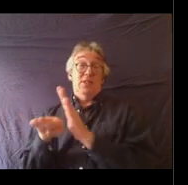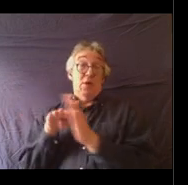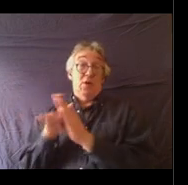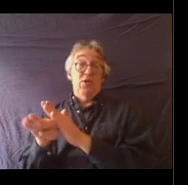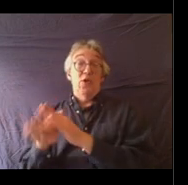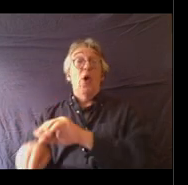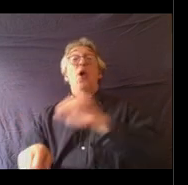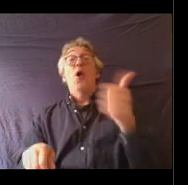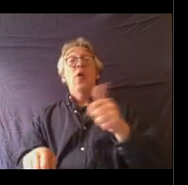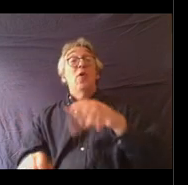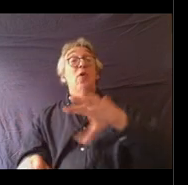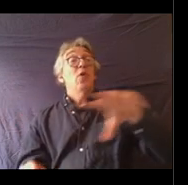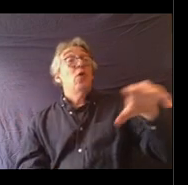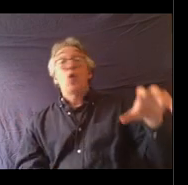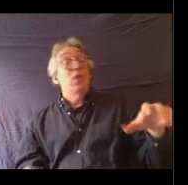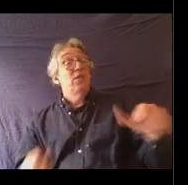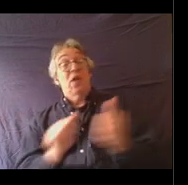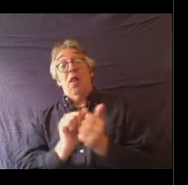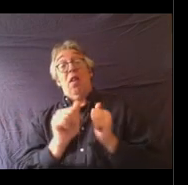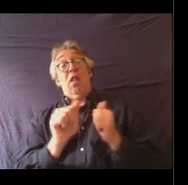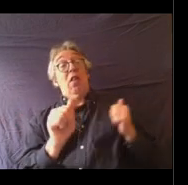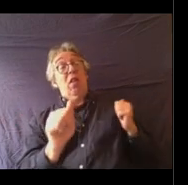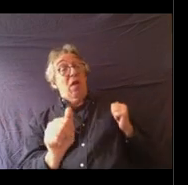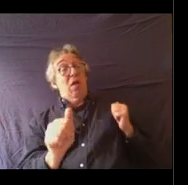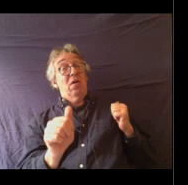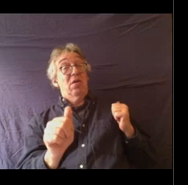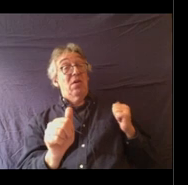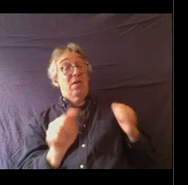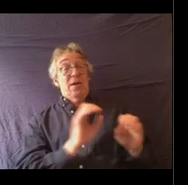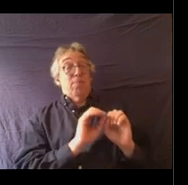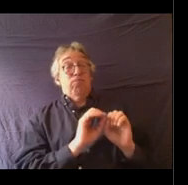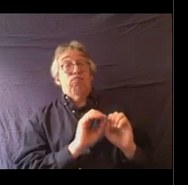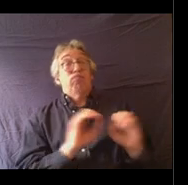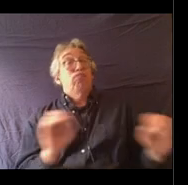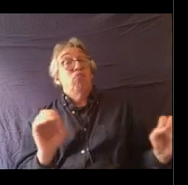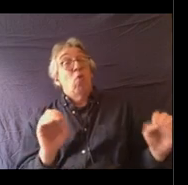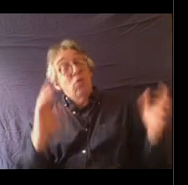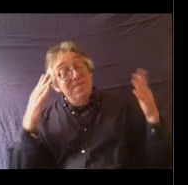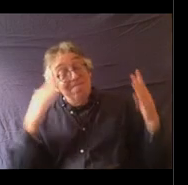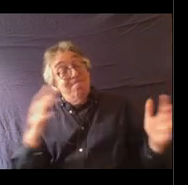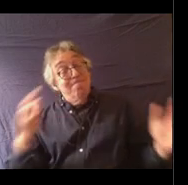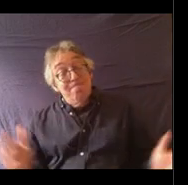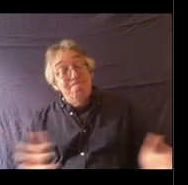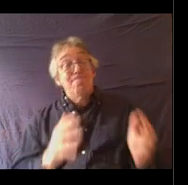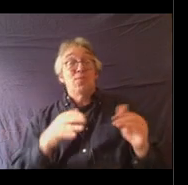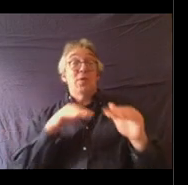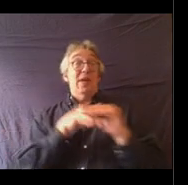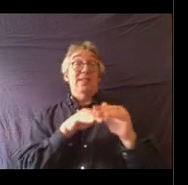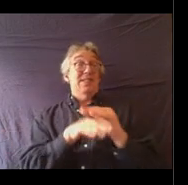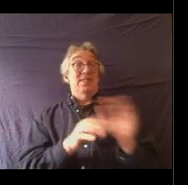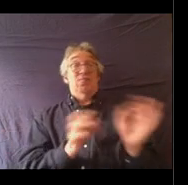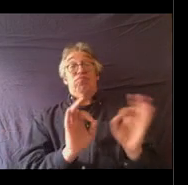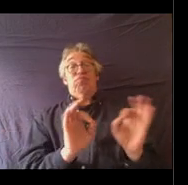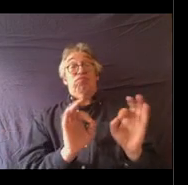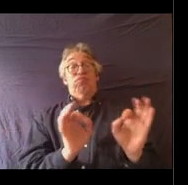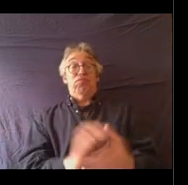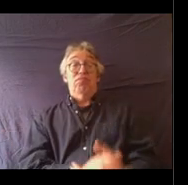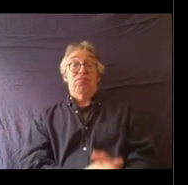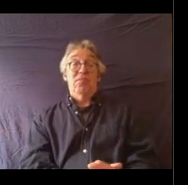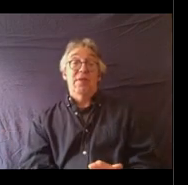others remained behind and did not actually work to improve the equal access